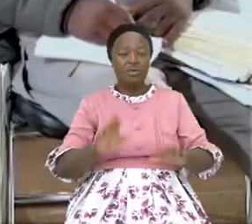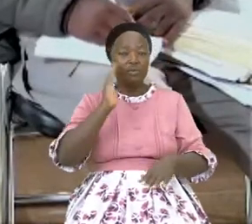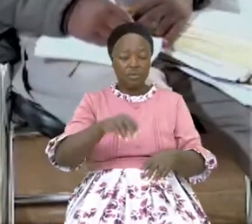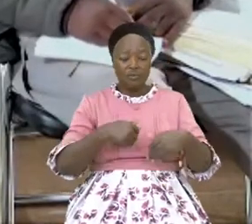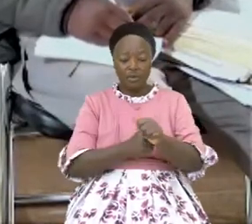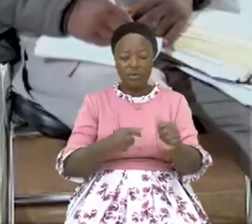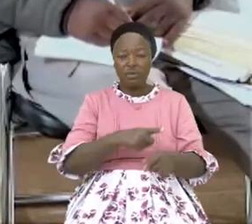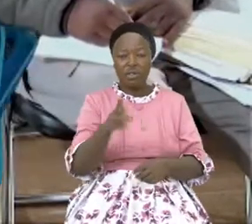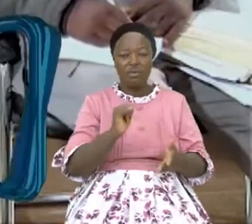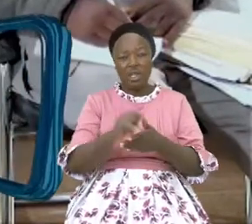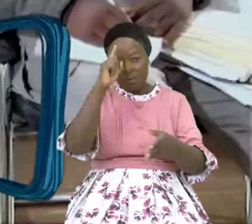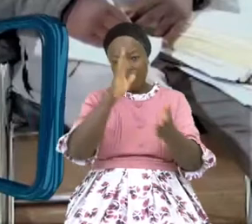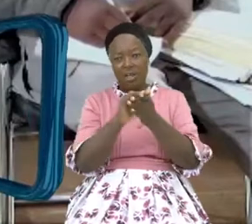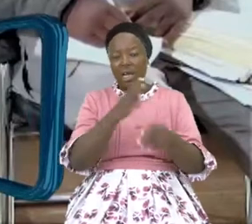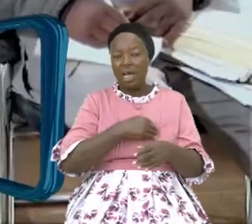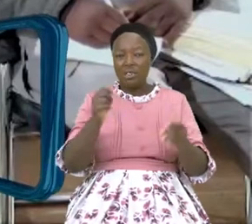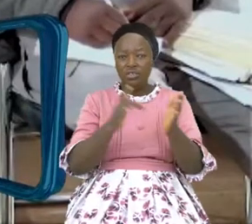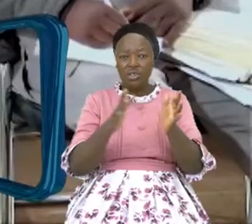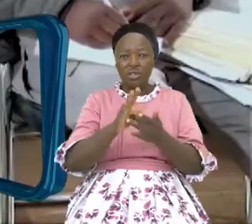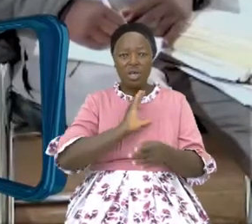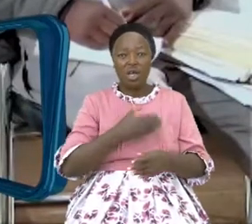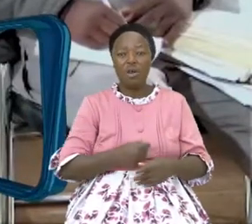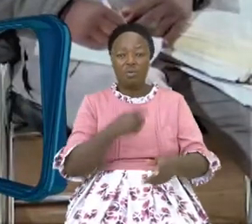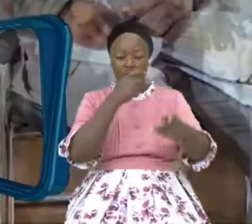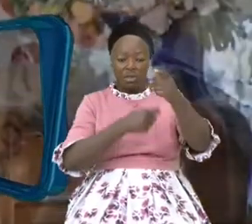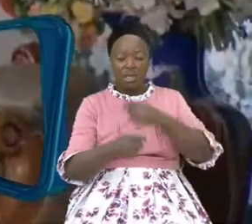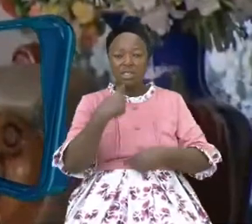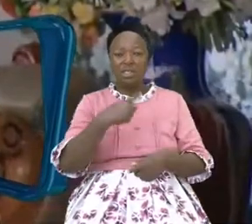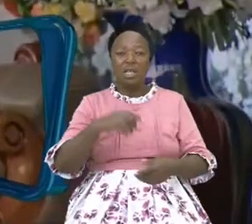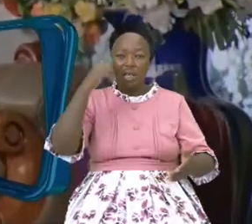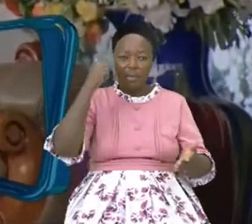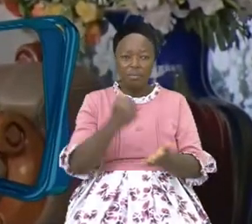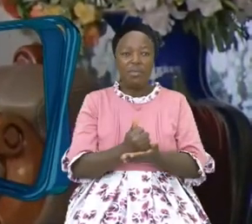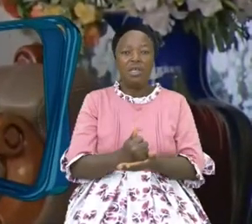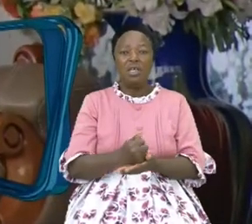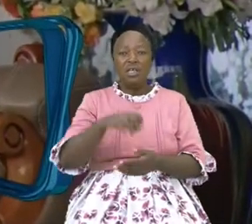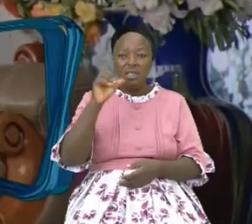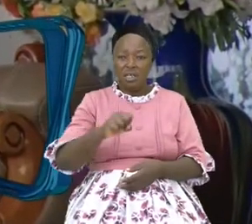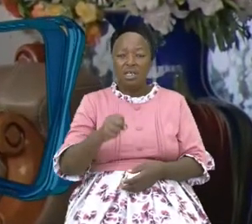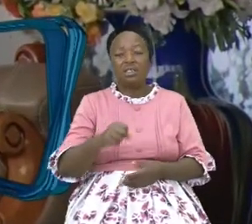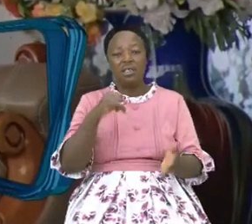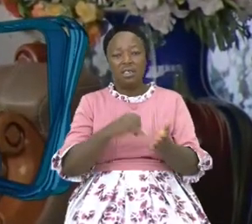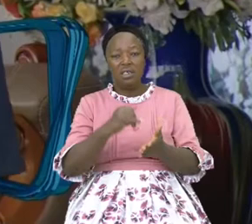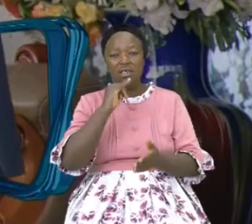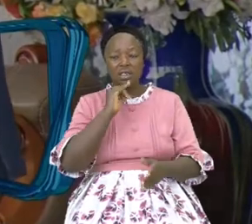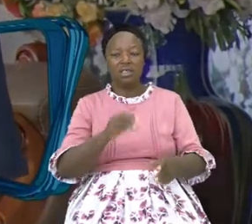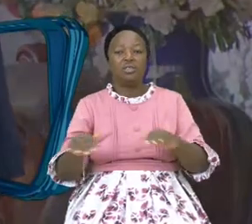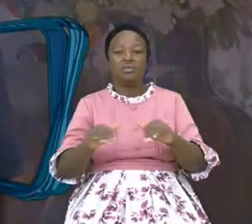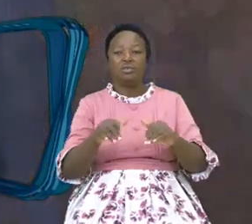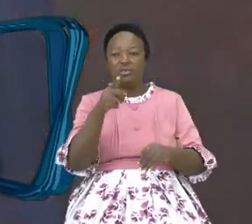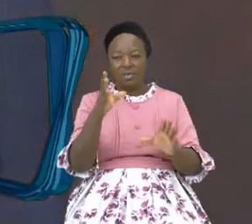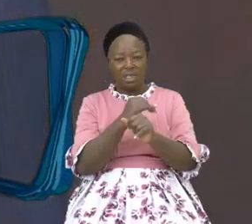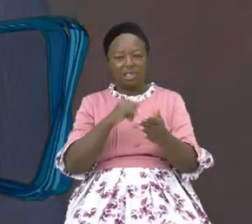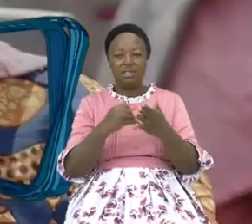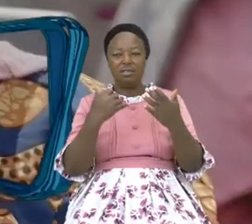And Jesus, our advocate, says amen. Yes, it is done. You get it